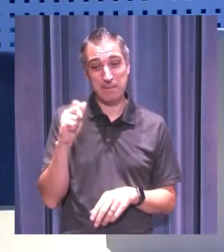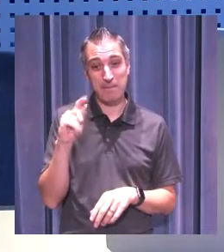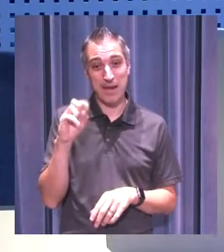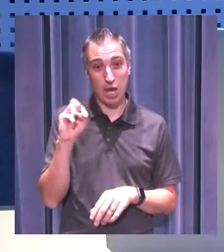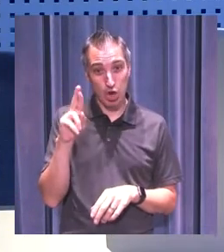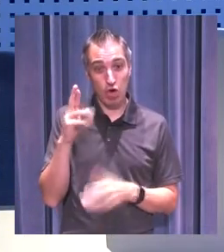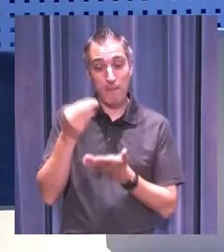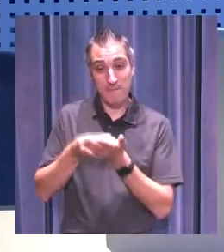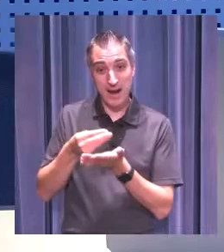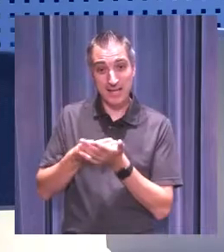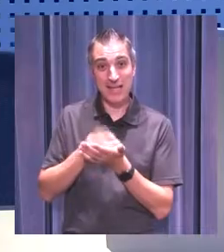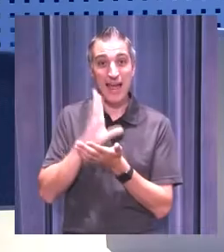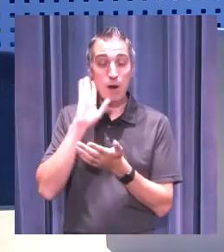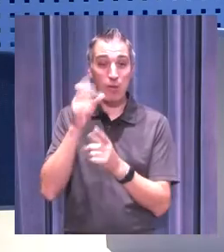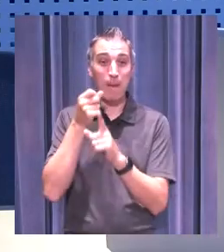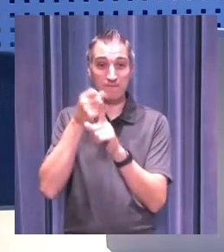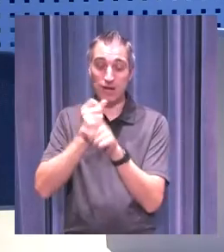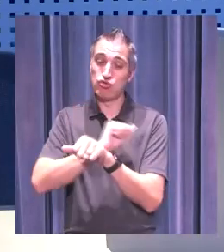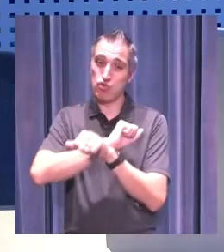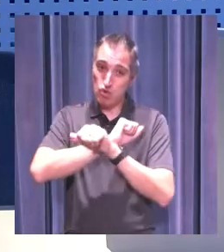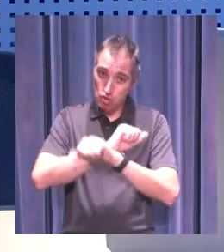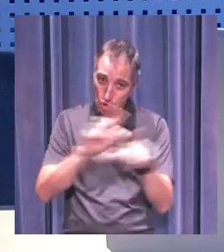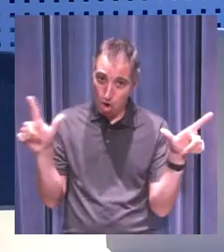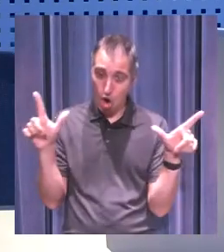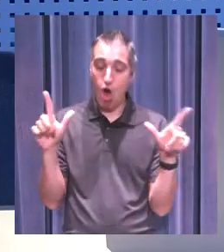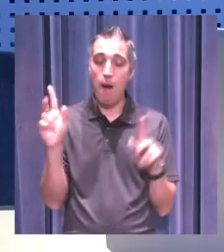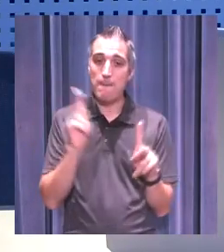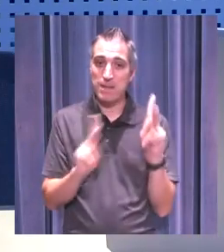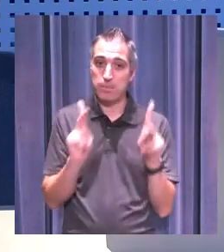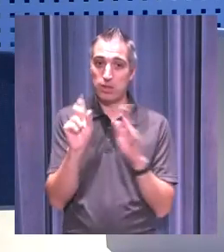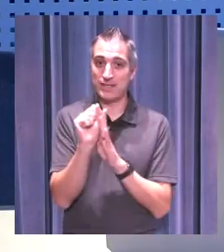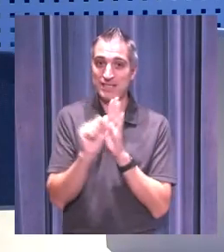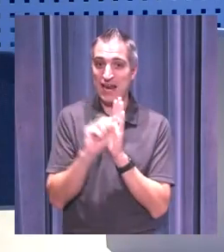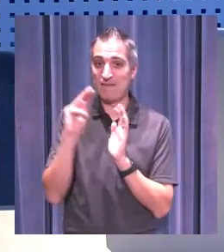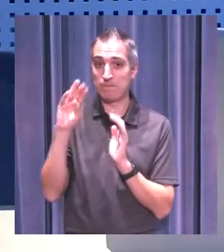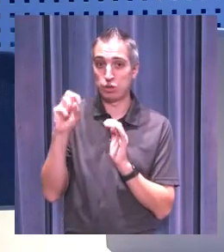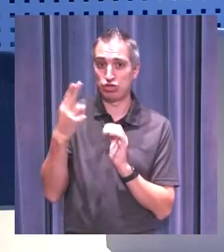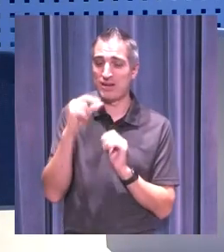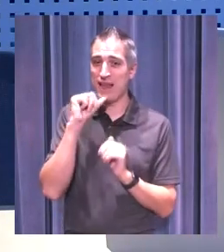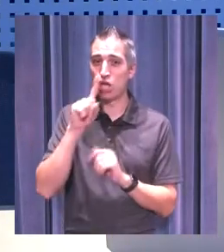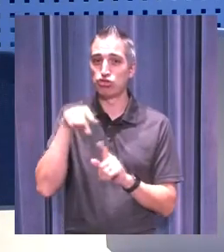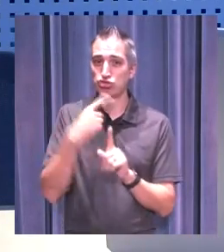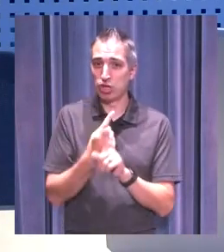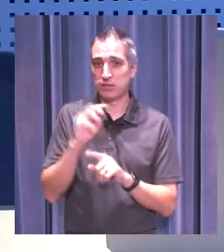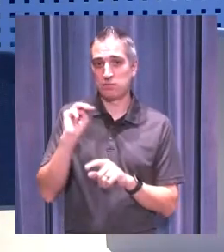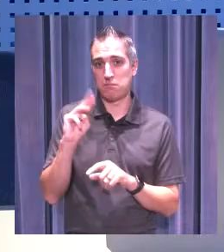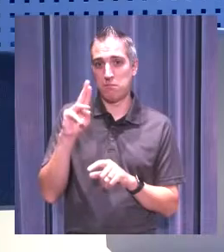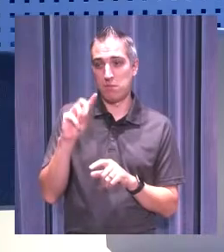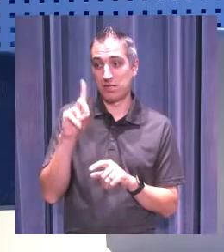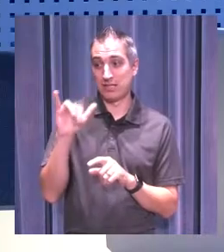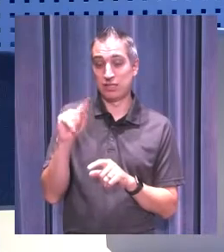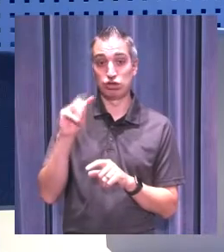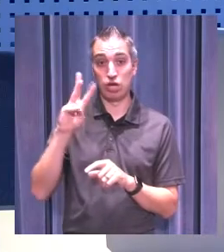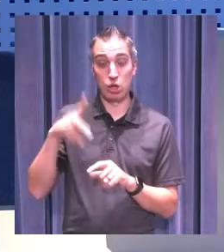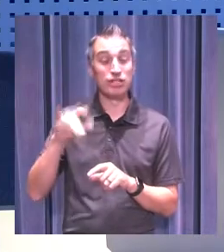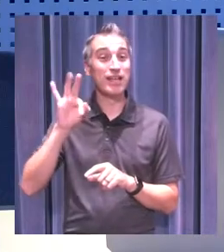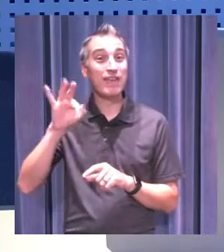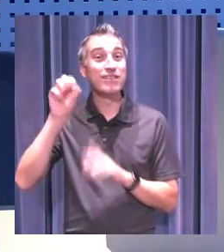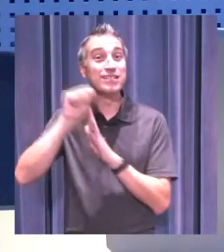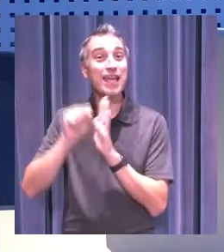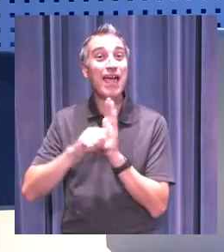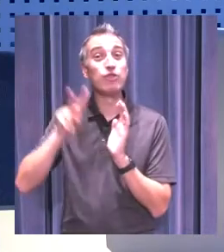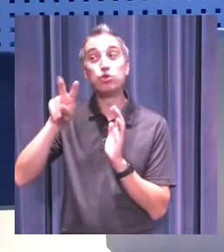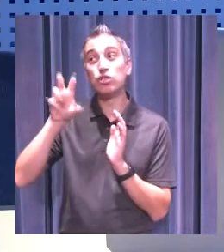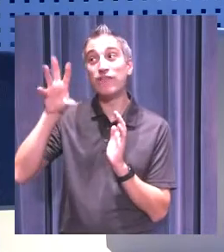taxpayer-funded money, so this affects all residents of the state of Michigan, not just Mundy Township. If the state has $250